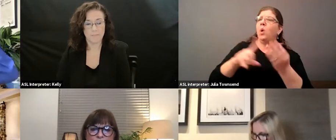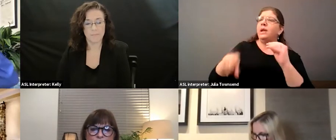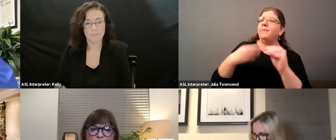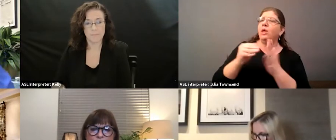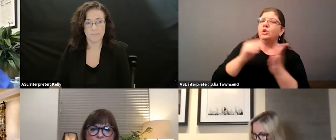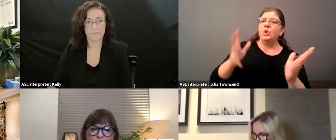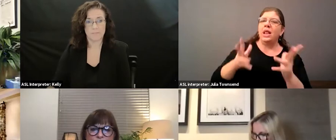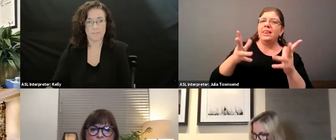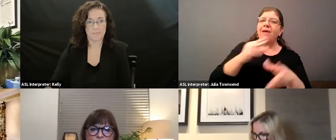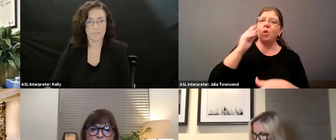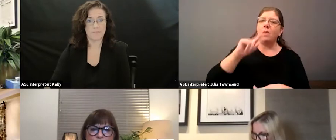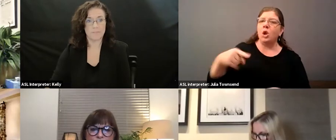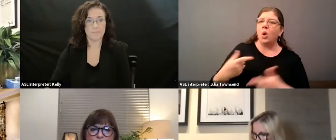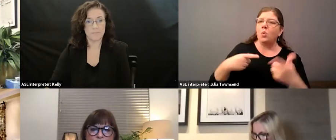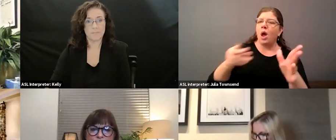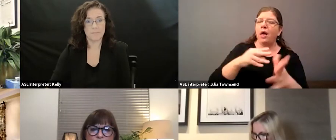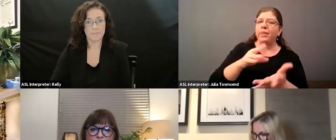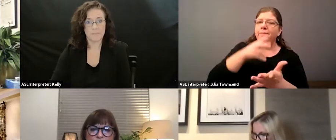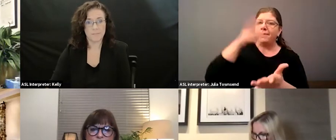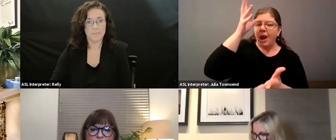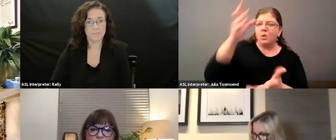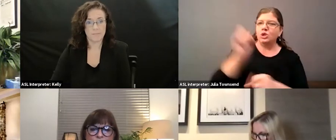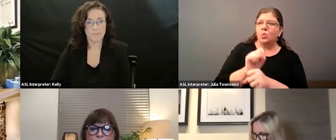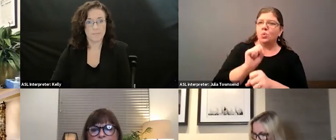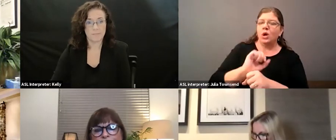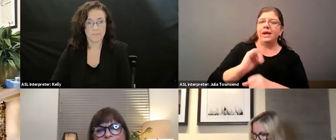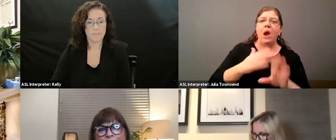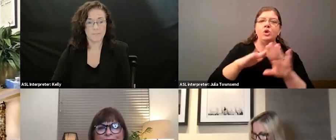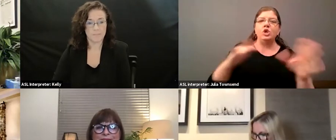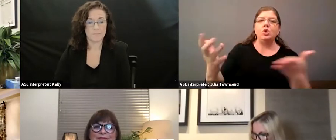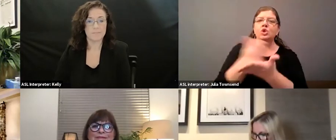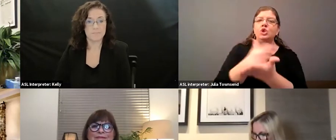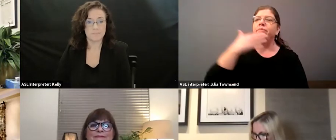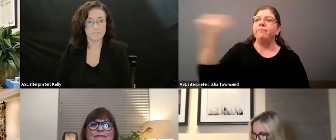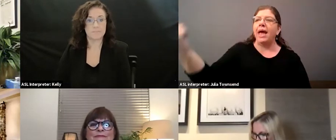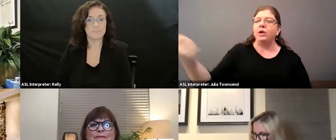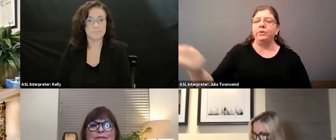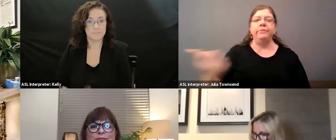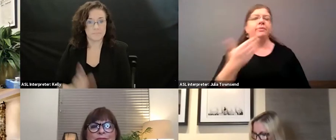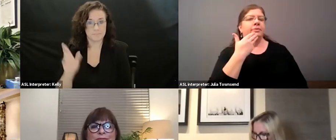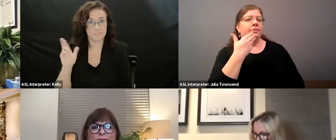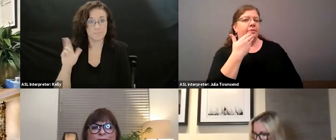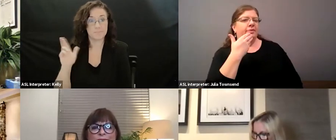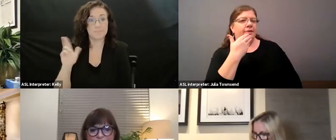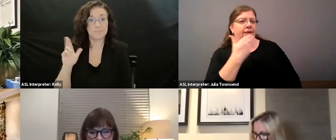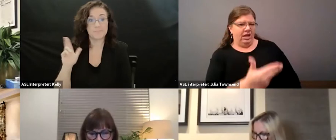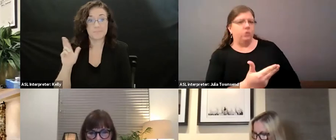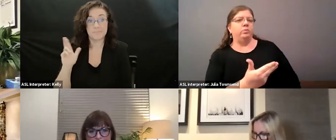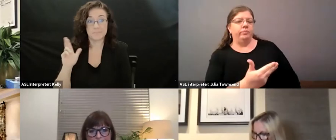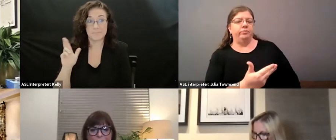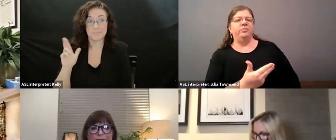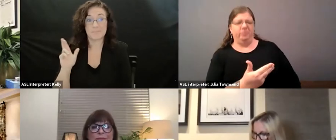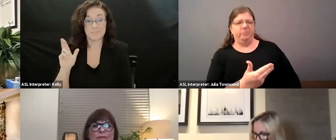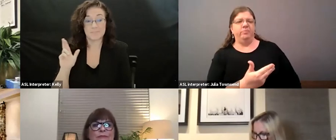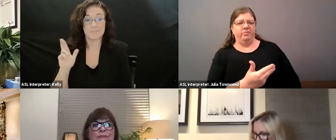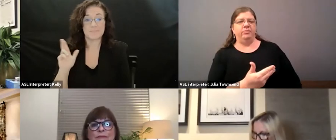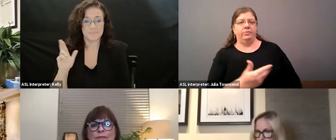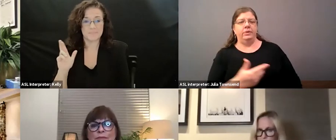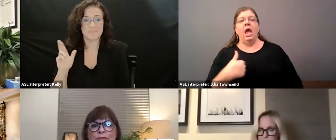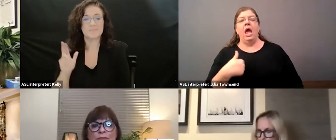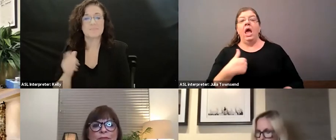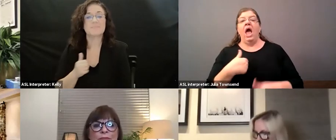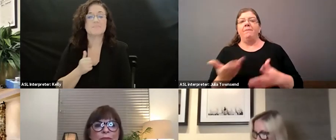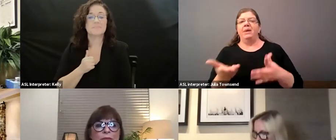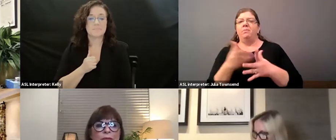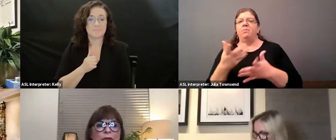while their parents work our children deserve better thank you for that includes public comment on